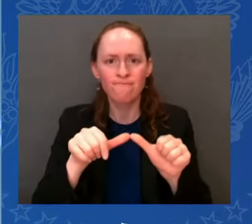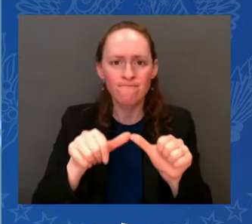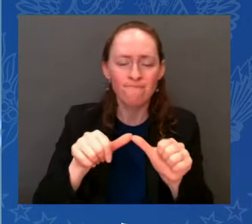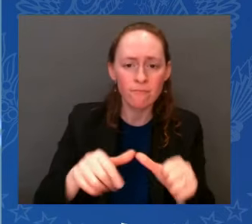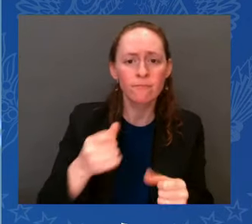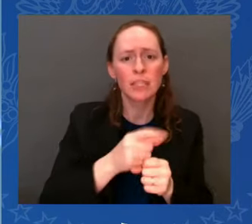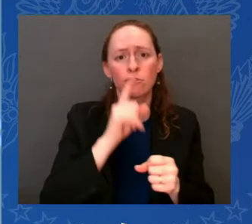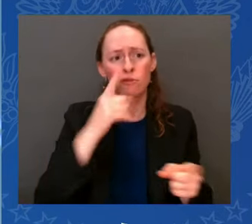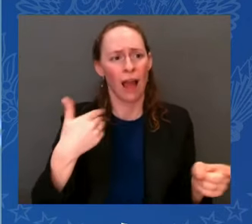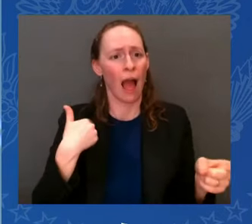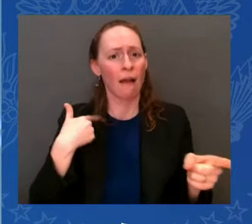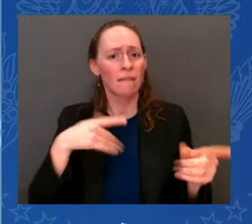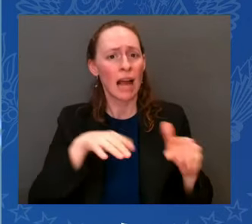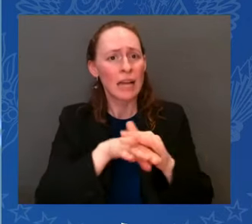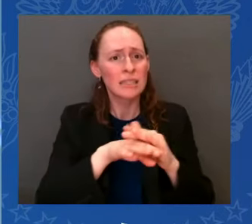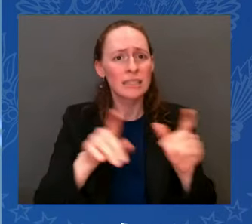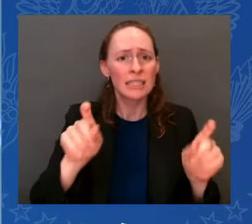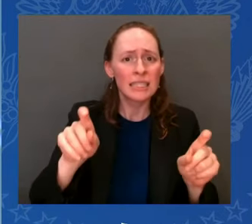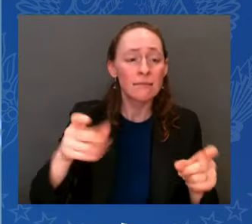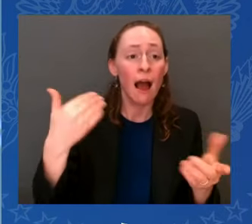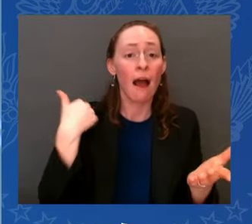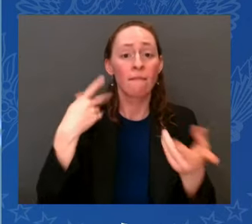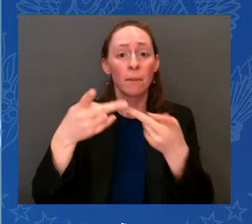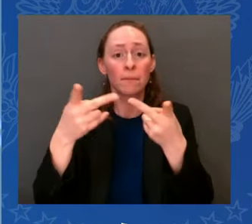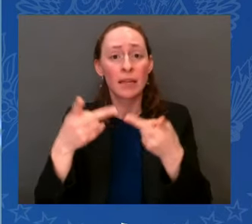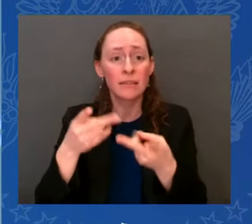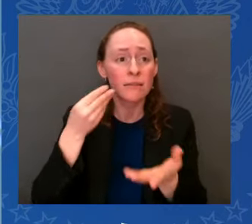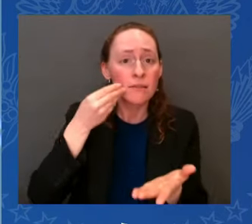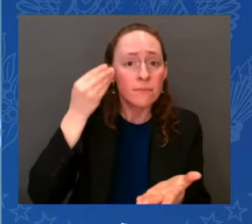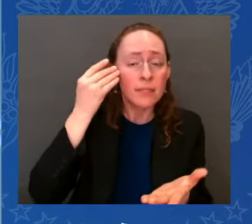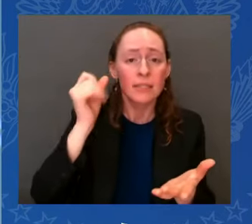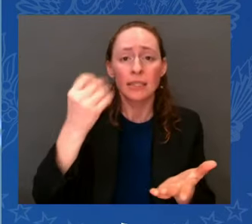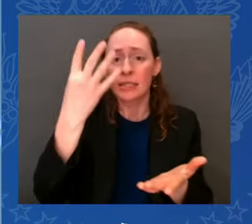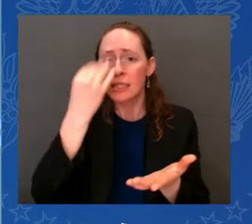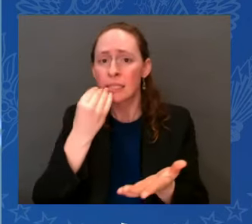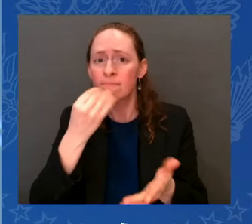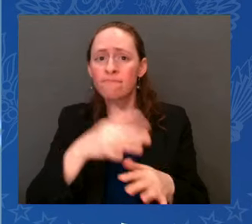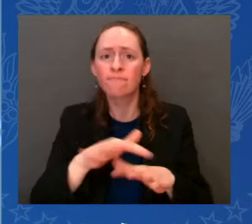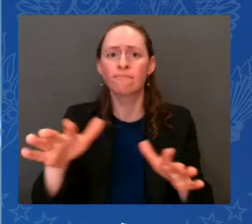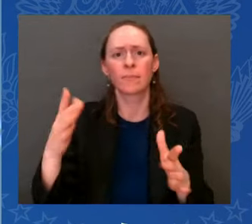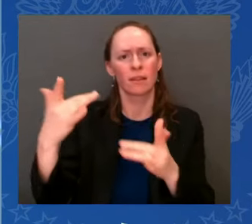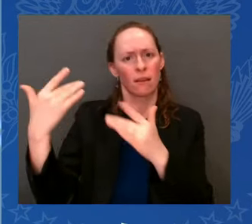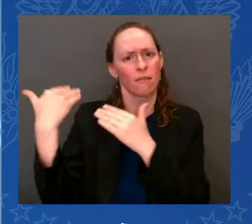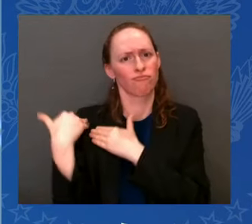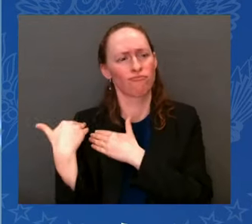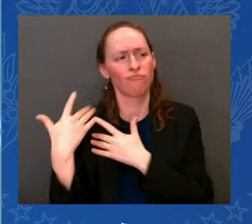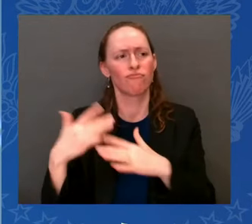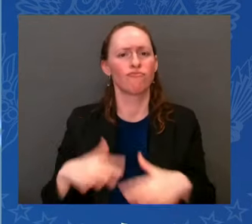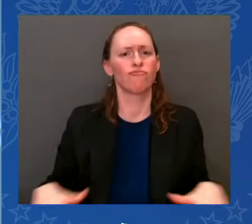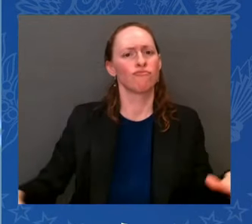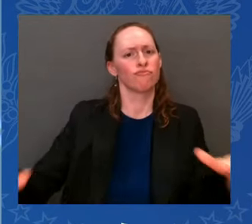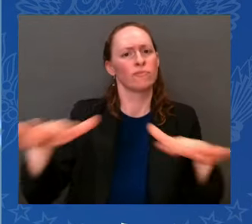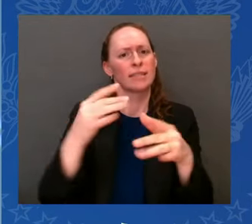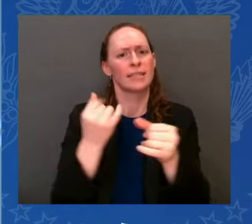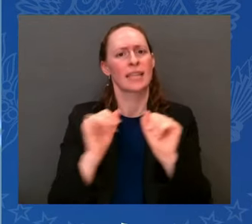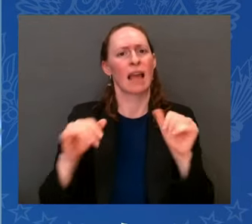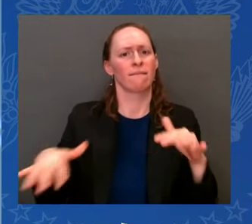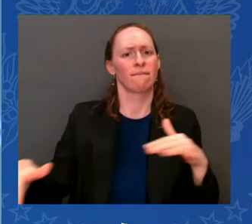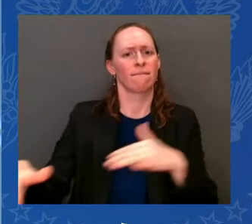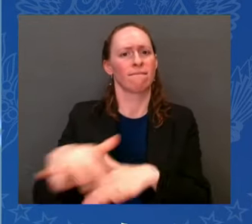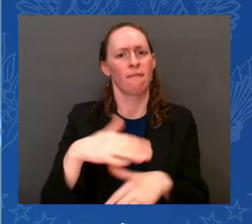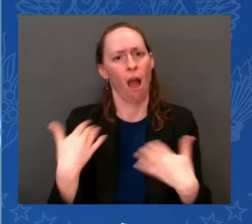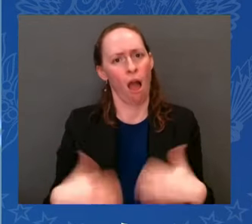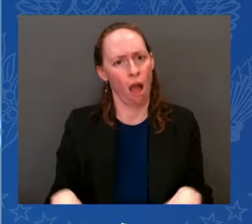investing in public safety. There are huge responsibilities you have. They touch every aspect of people's lives. And